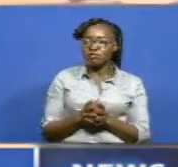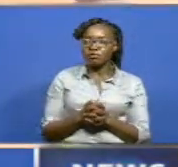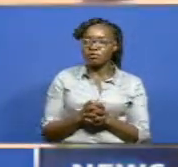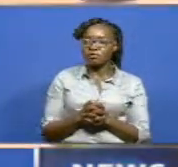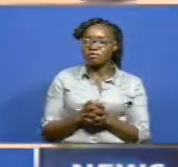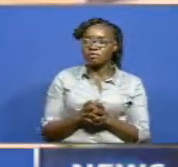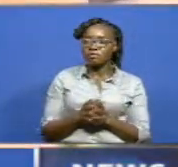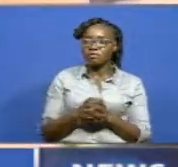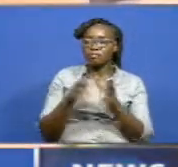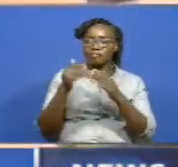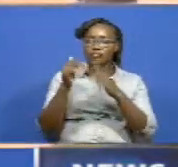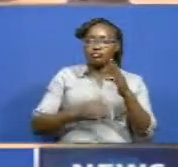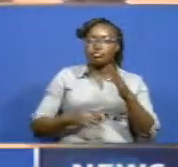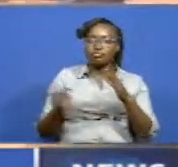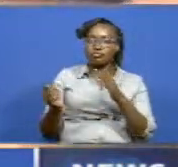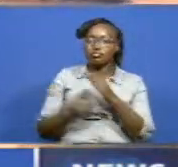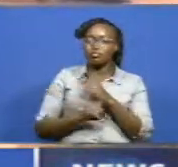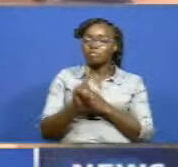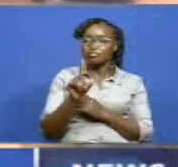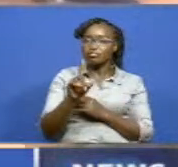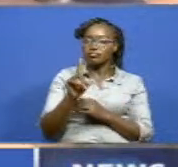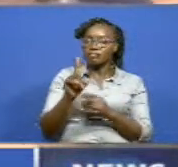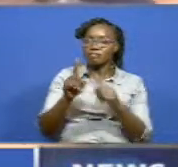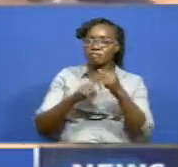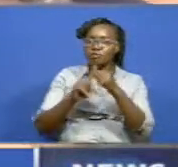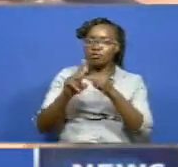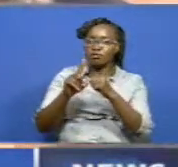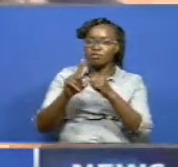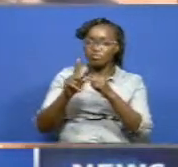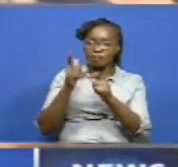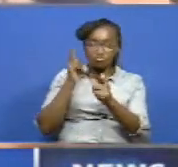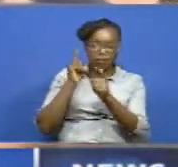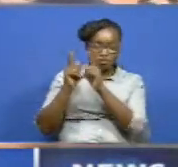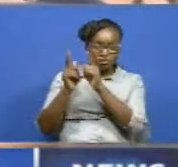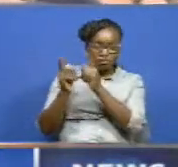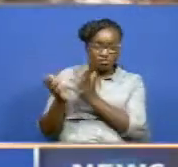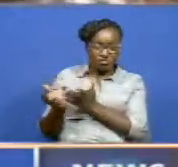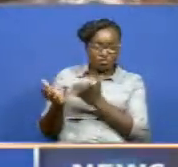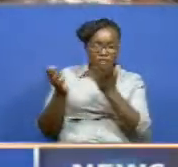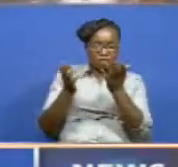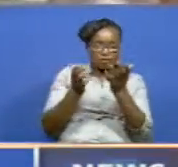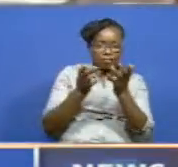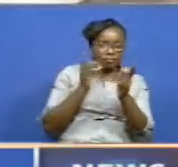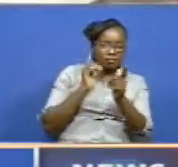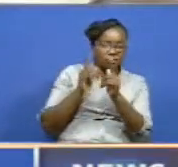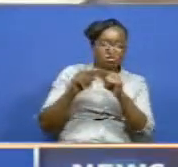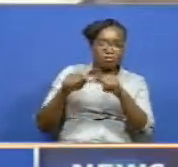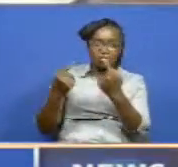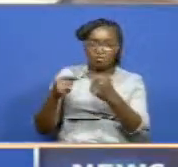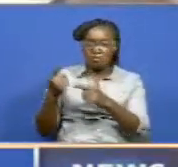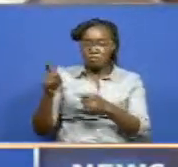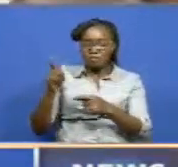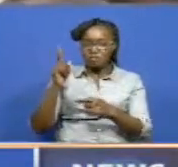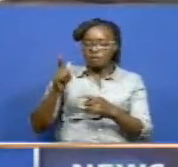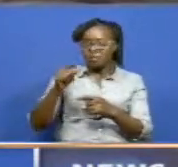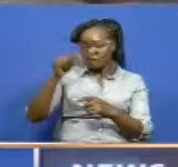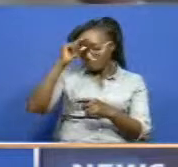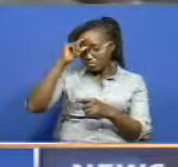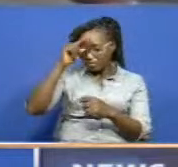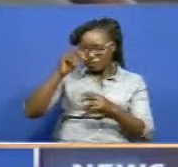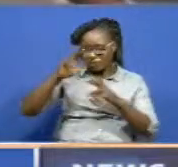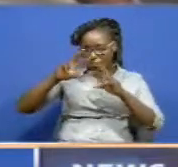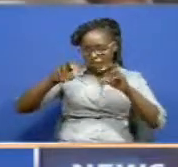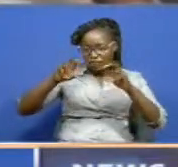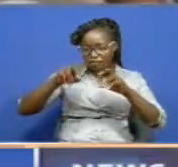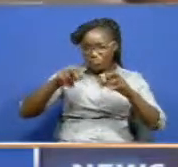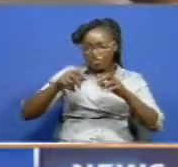In less than a month, the government has impounded 61 lorries ferrying maize illegally imported from Uganda. This is after the government intensified a crackdown on illegal